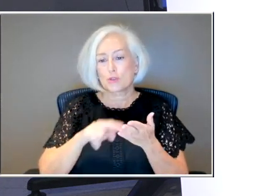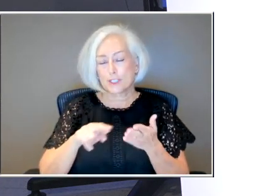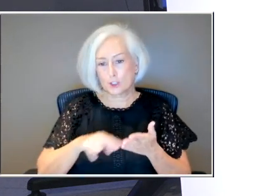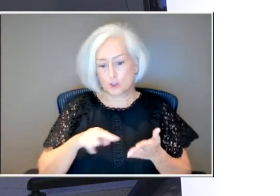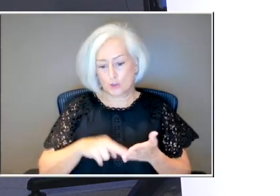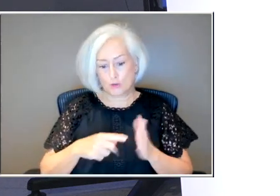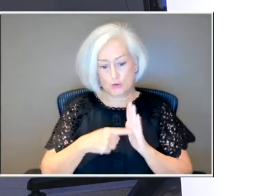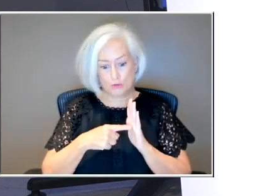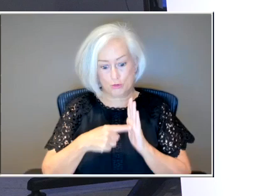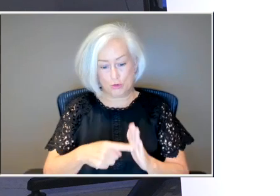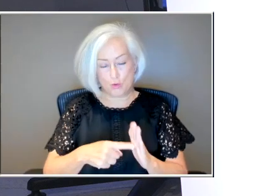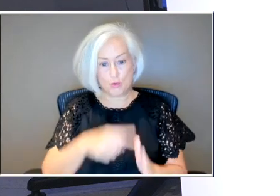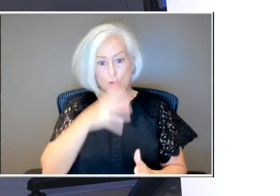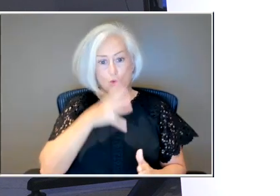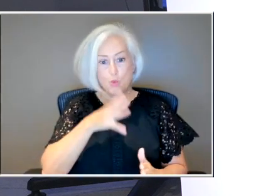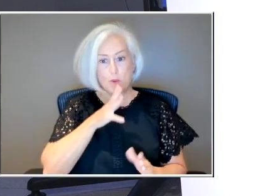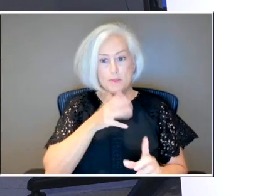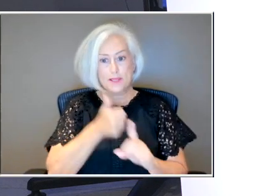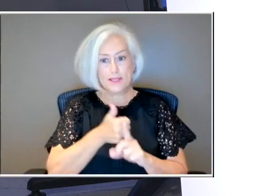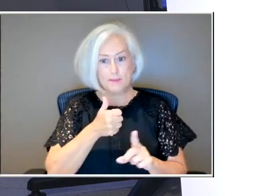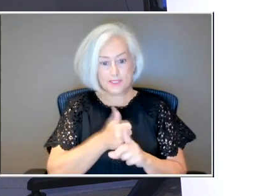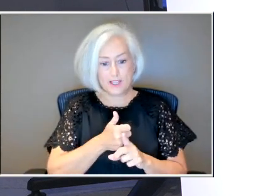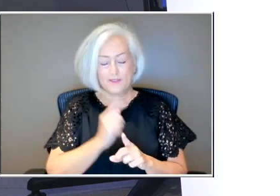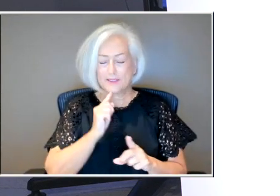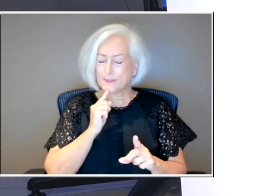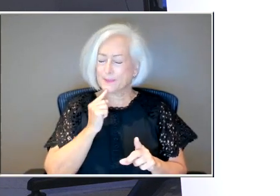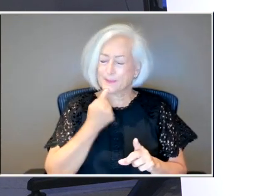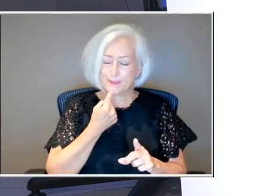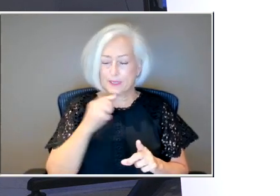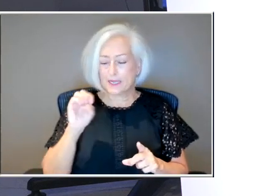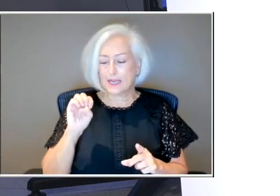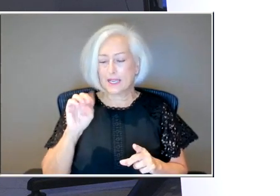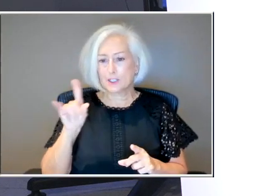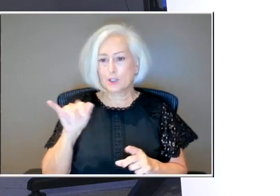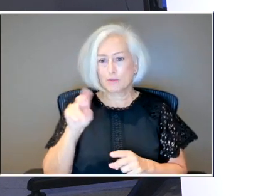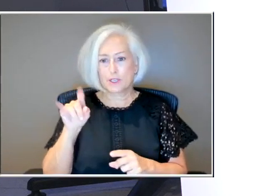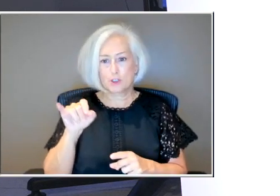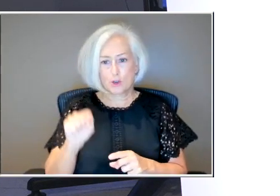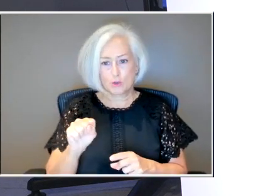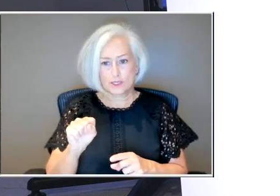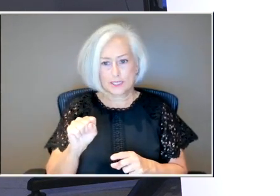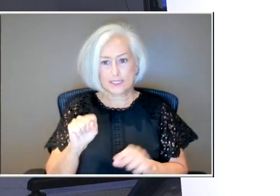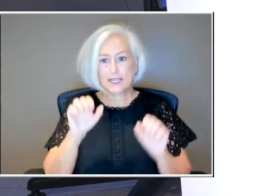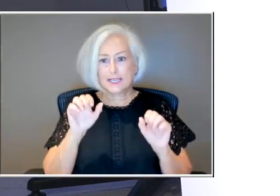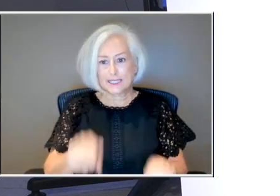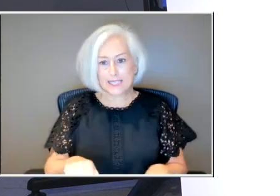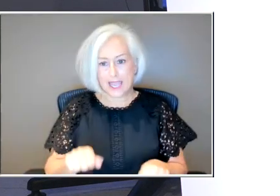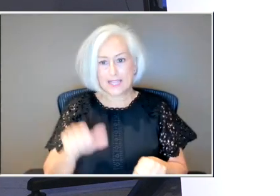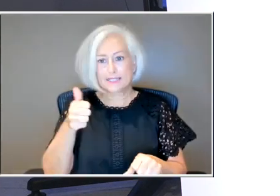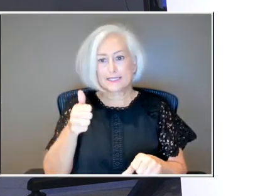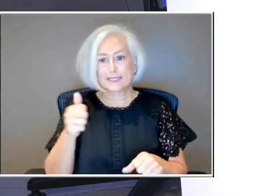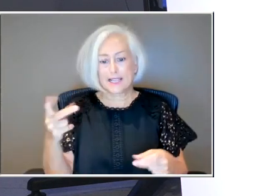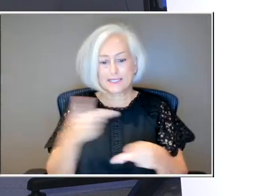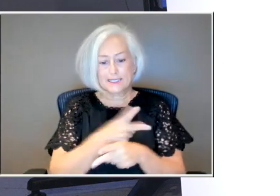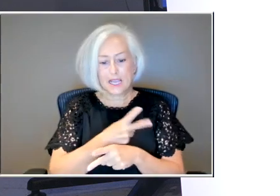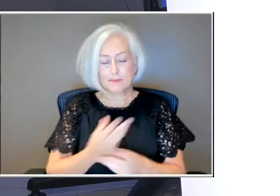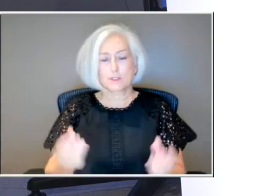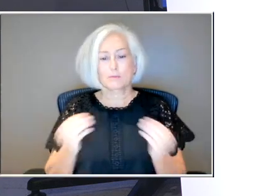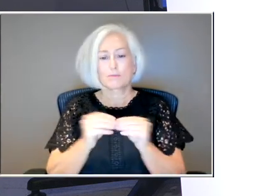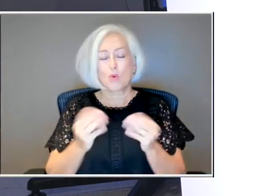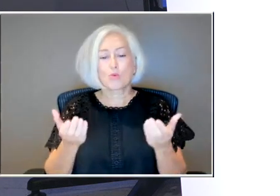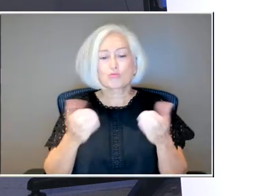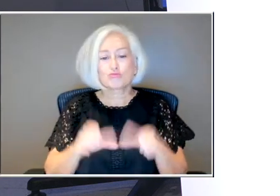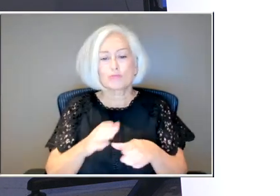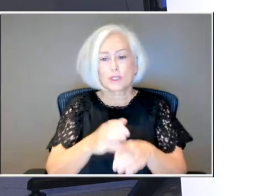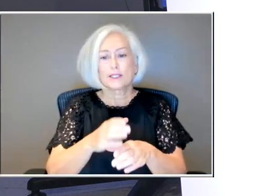severe endometriosis are 10 times more likely to get ovarian cancer compared to women without endometriosis. Prior studies